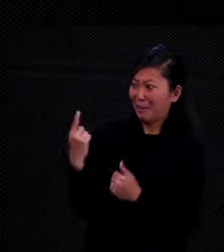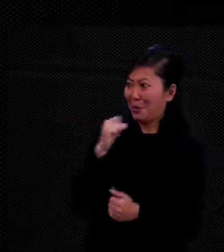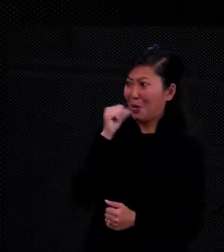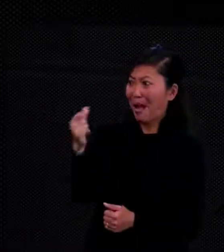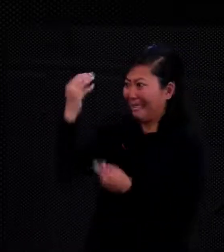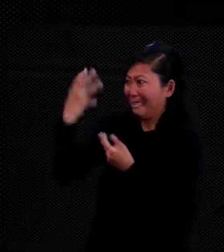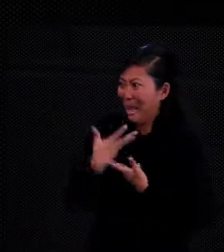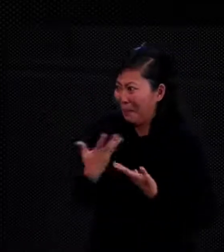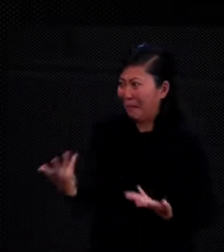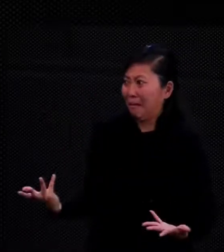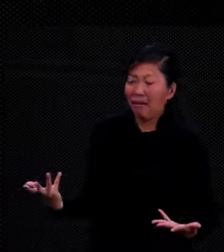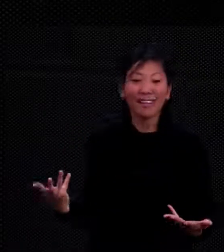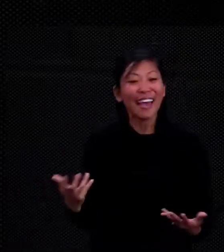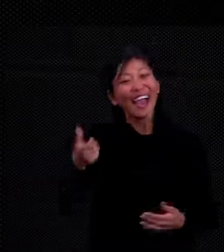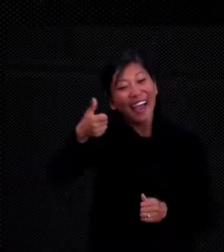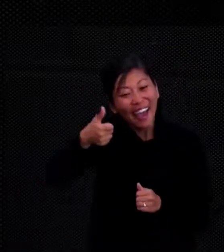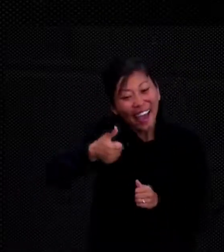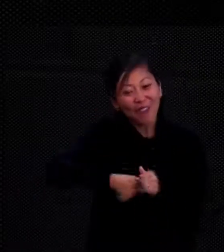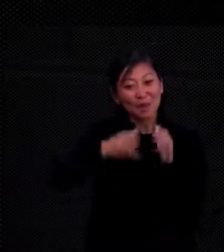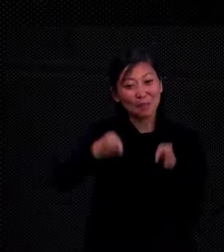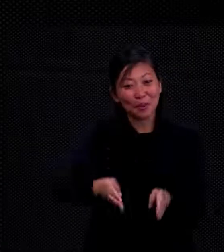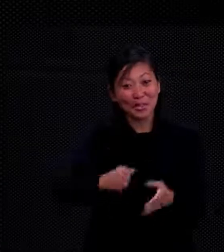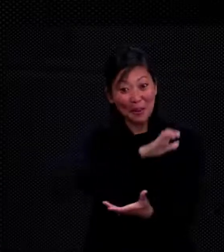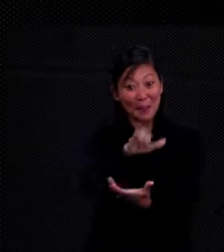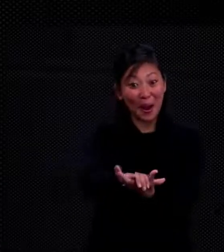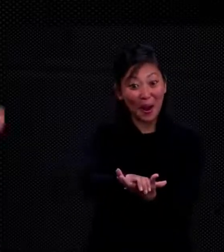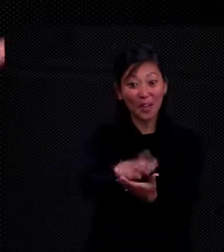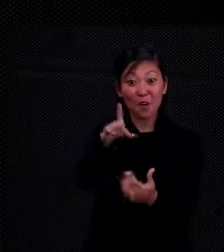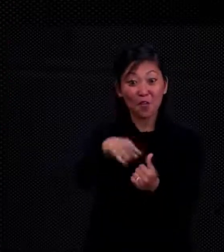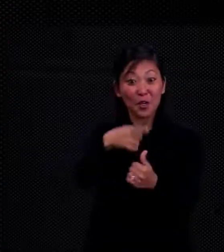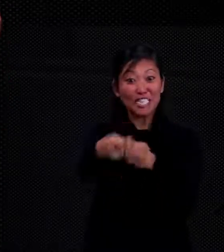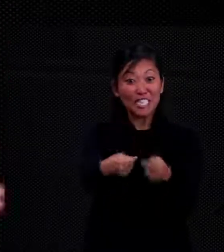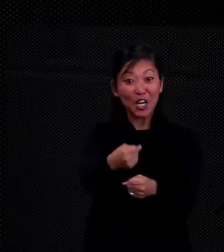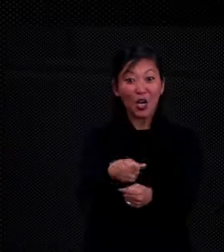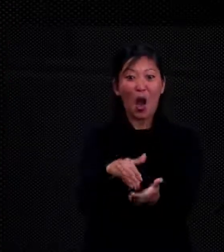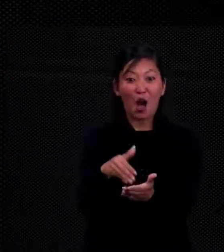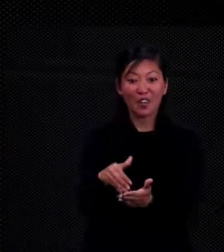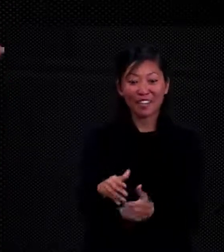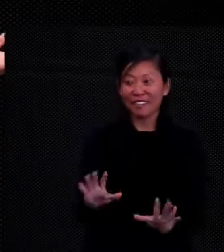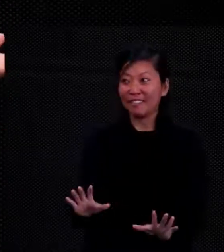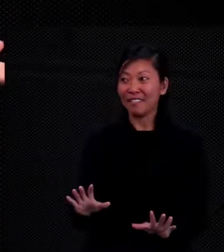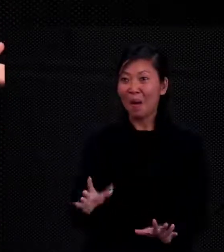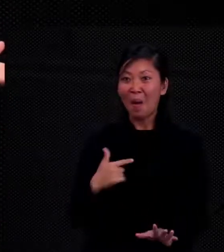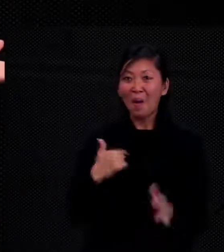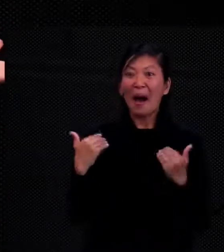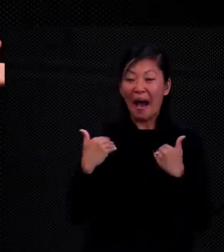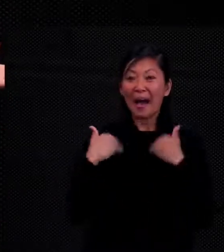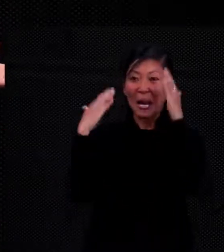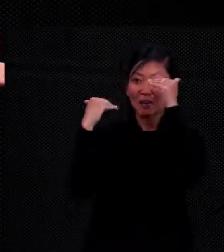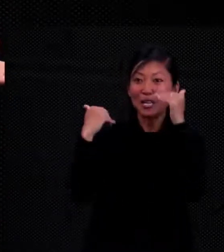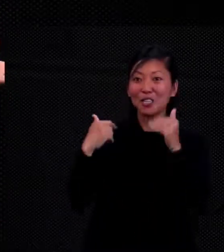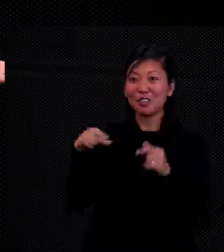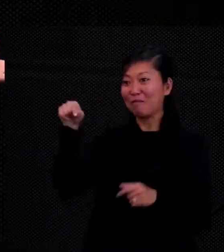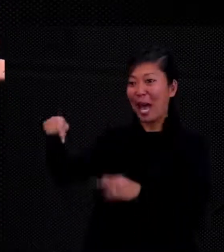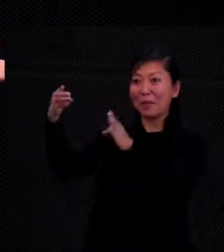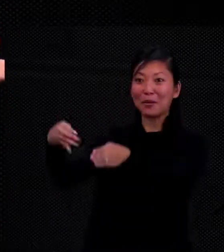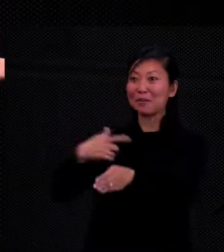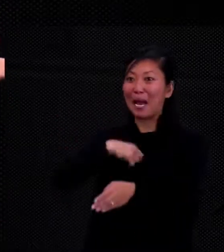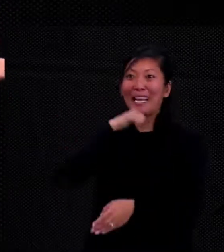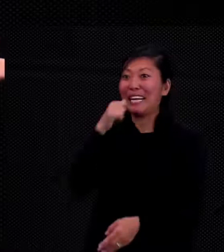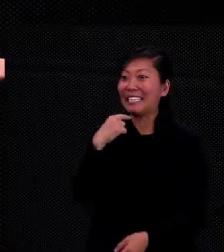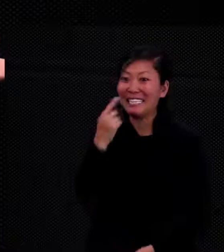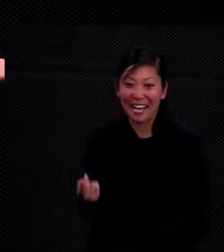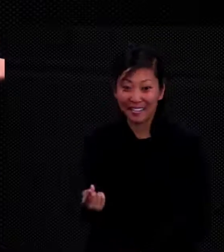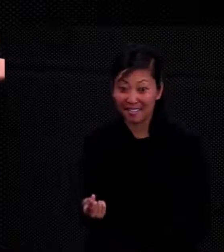in the first year of their marriage discovers all kinds of expectations that are there that have never been communicated. Come on, I got to